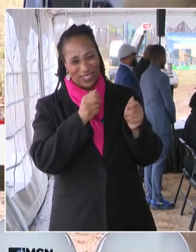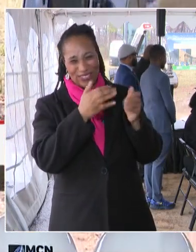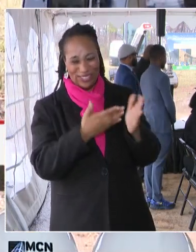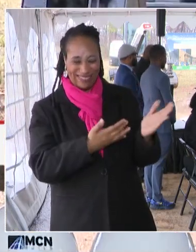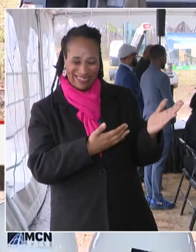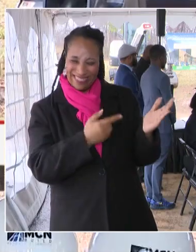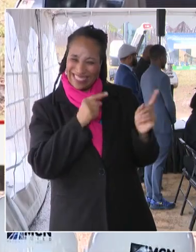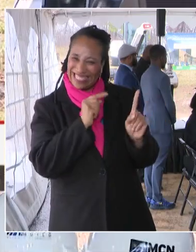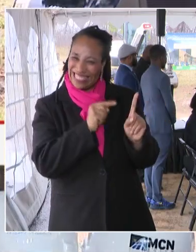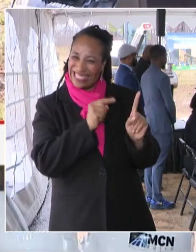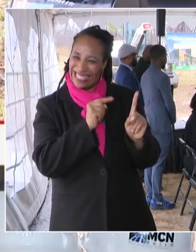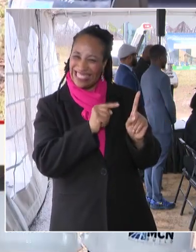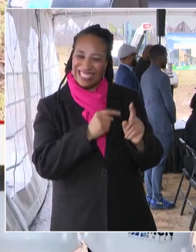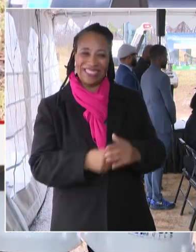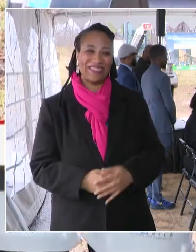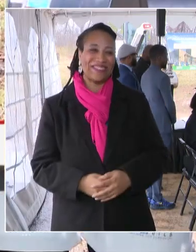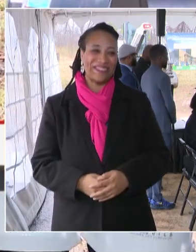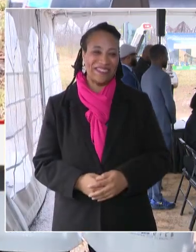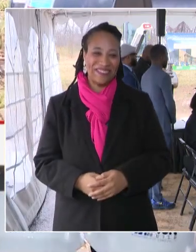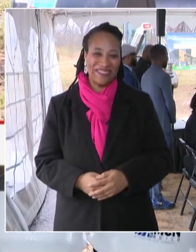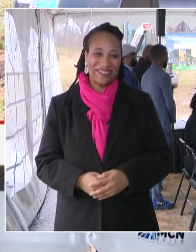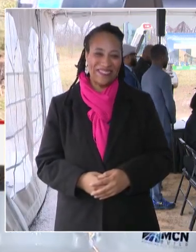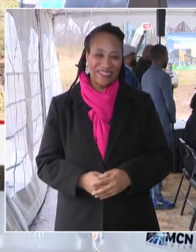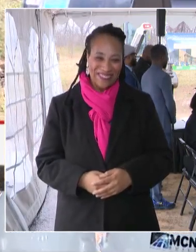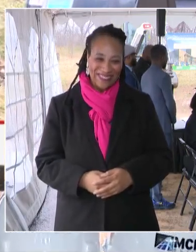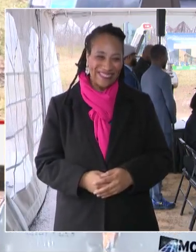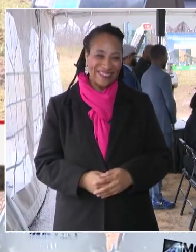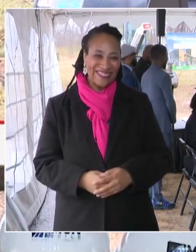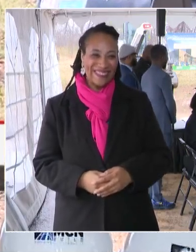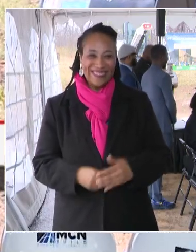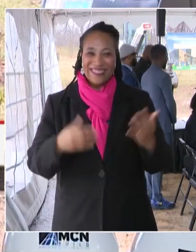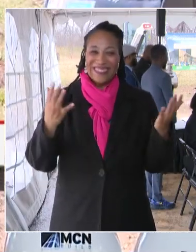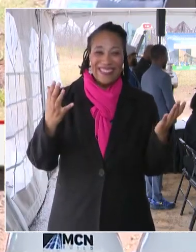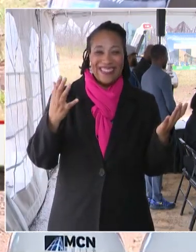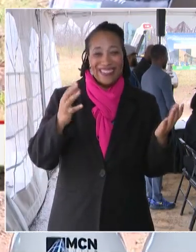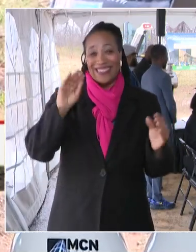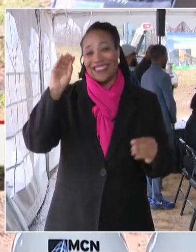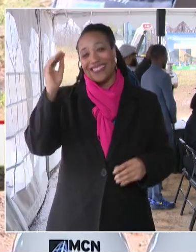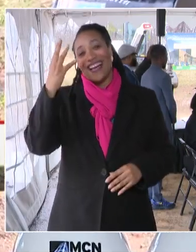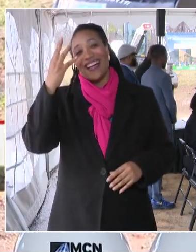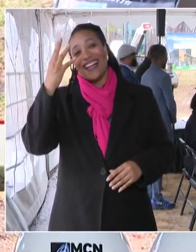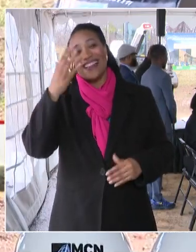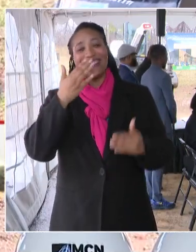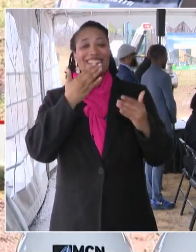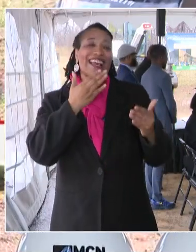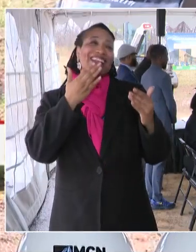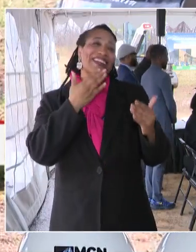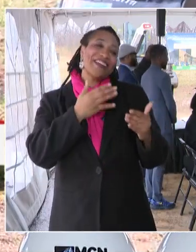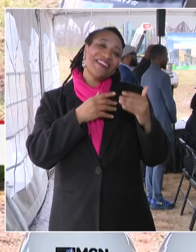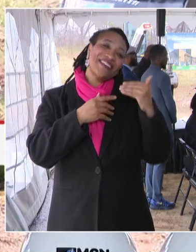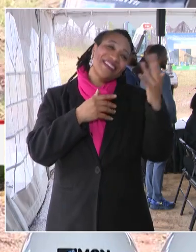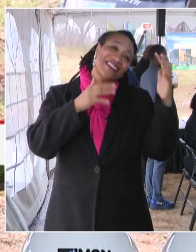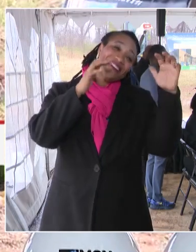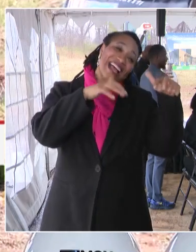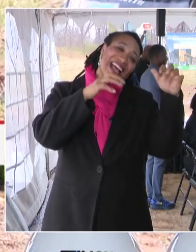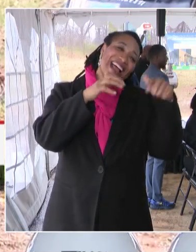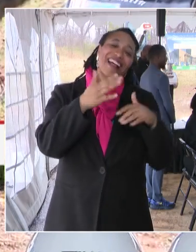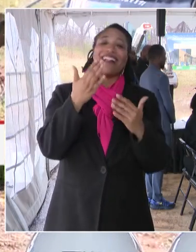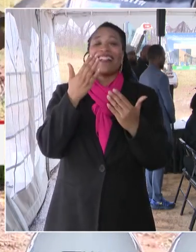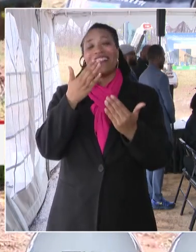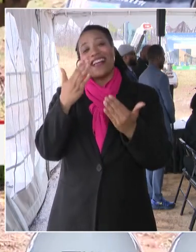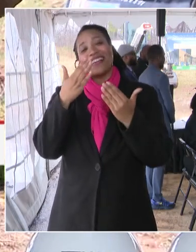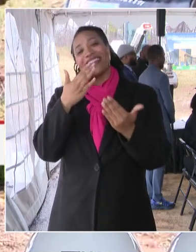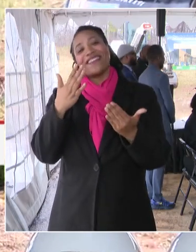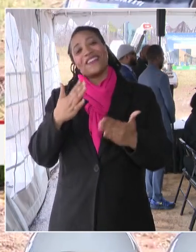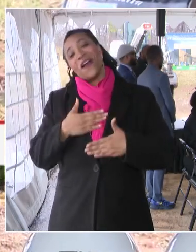I want to thank you for sunshine, thank you for rain, thank you for joy, thank you for pain.